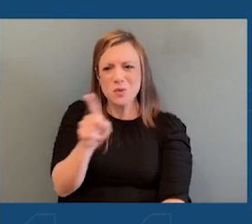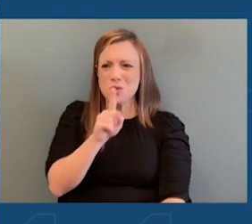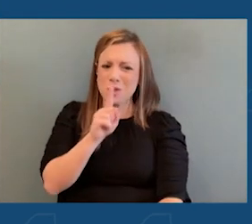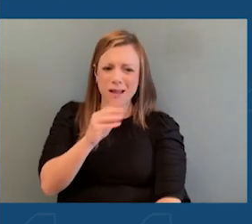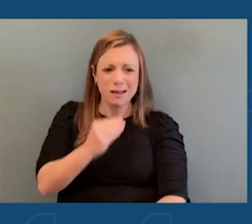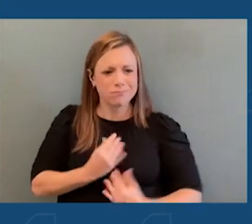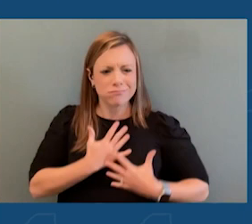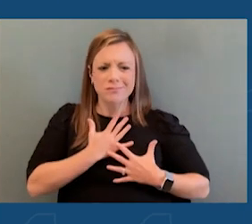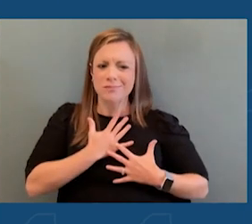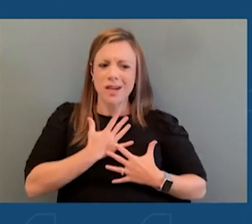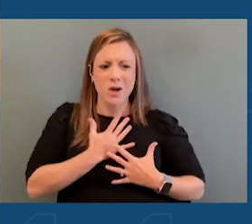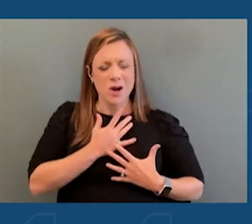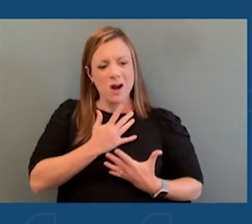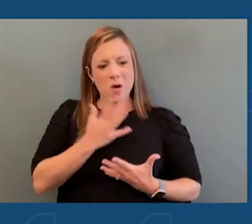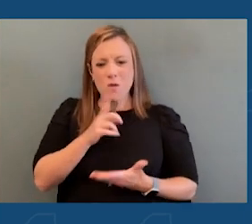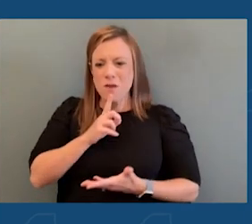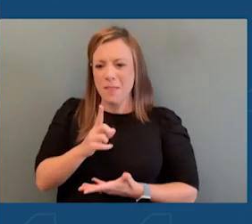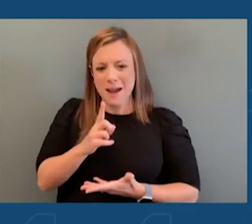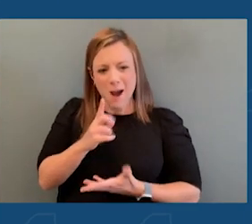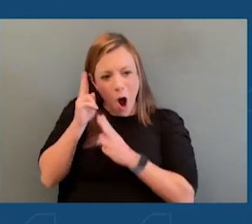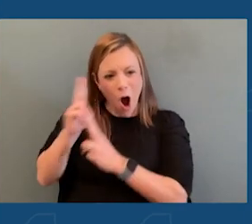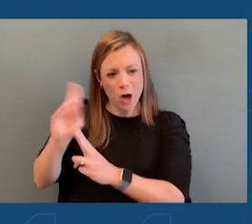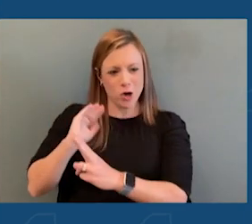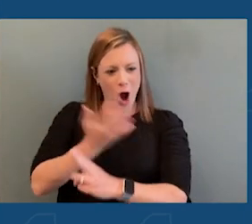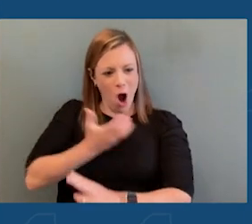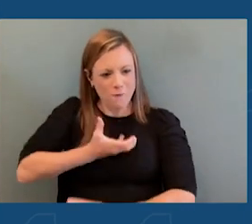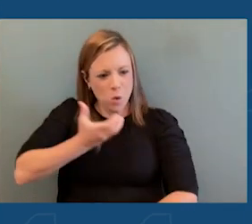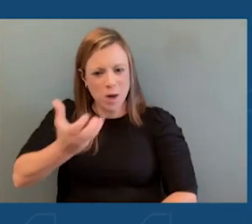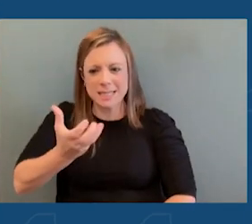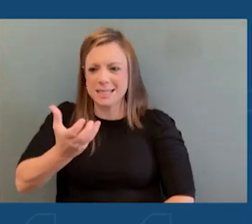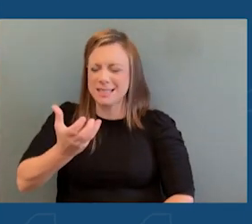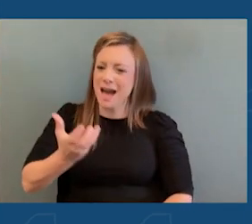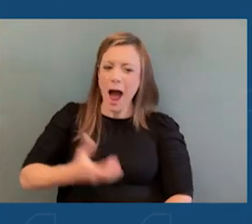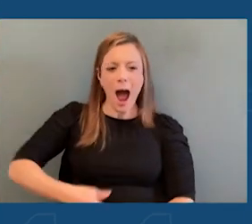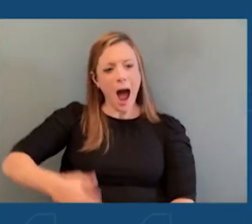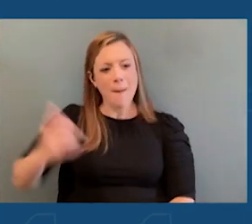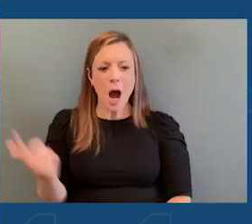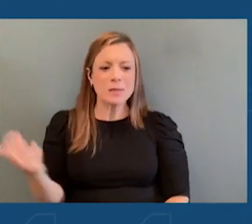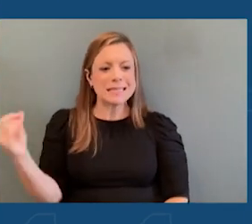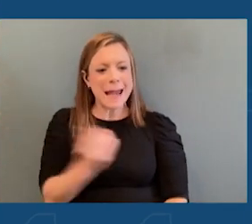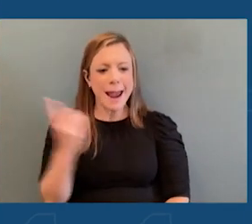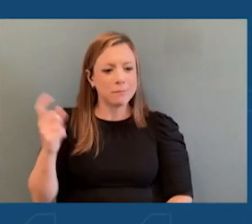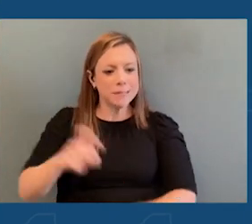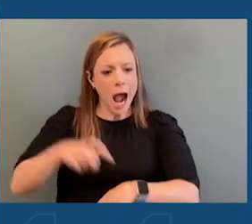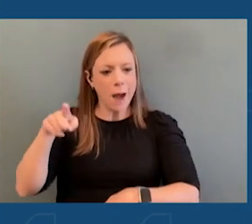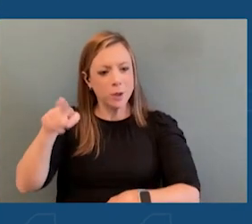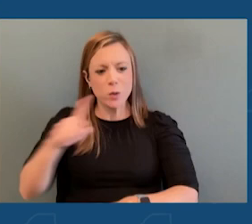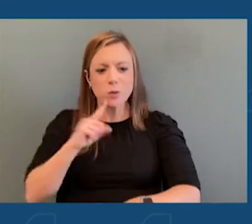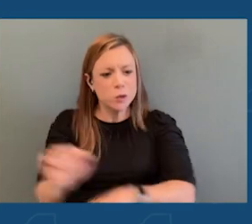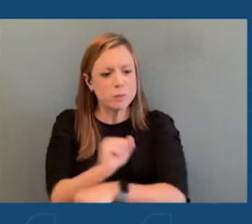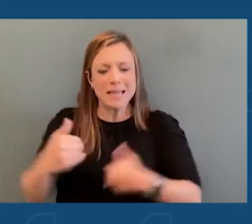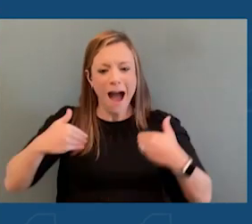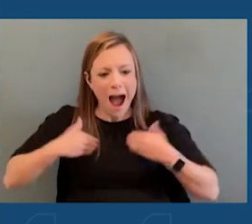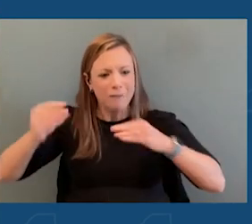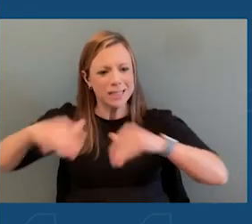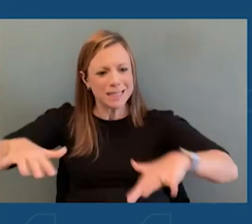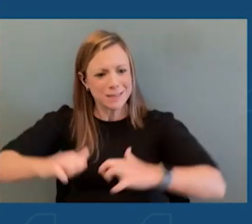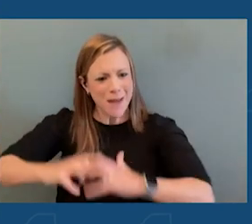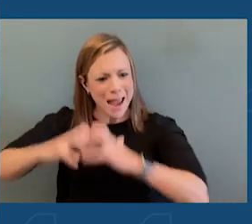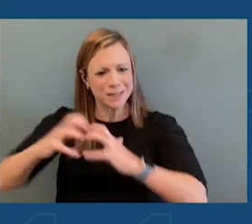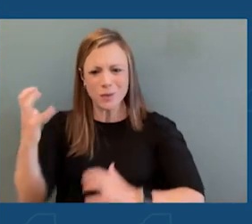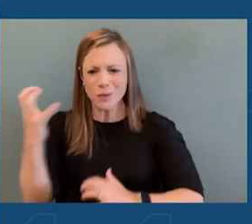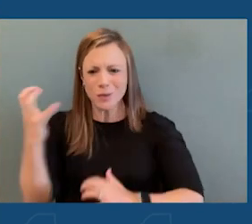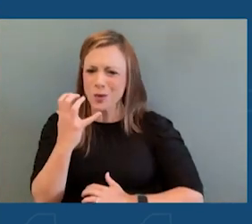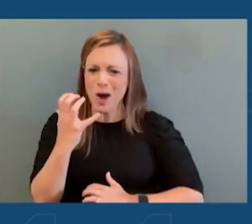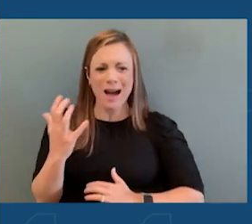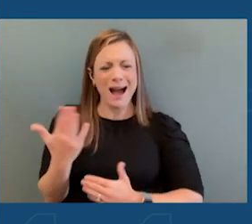voices. It is about damn time you get the space that you have long deserved. Let's give it up for Mino, please. I know I sound like a broken